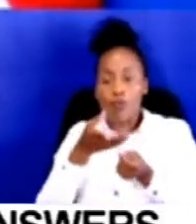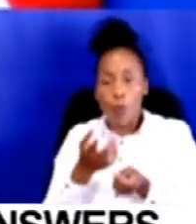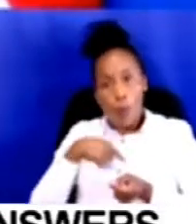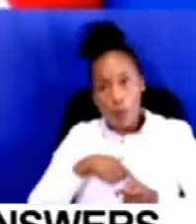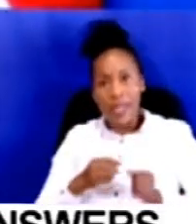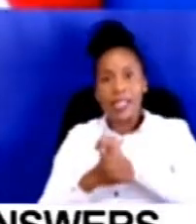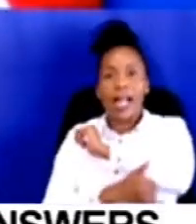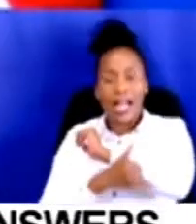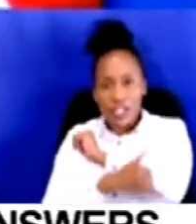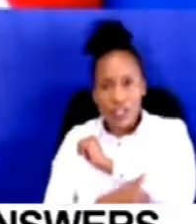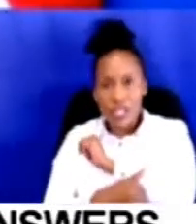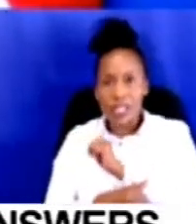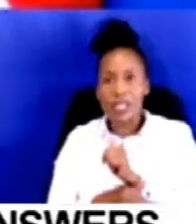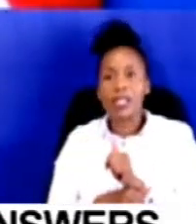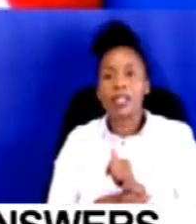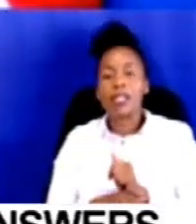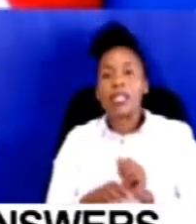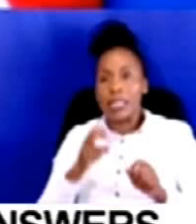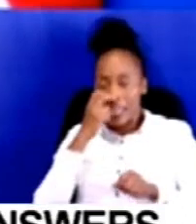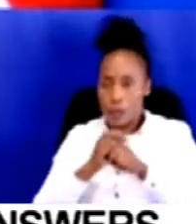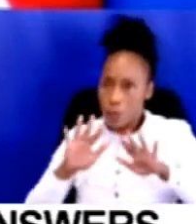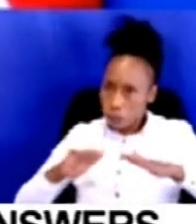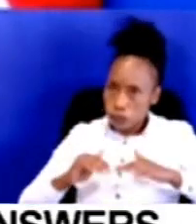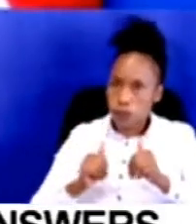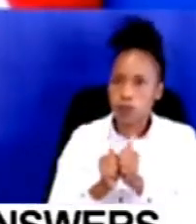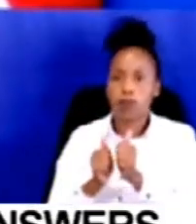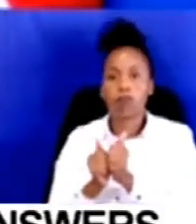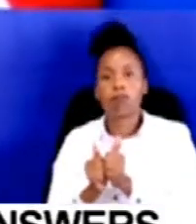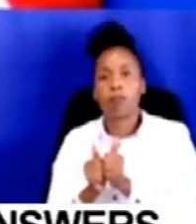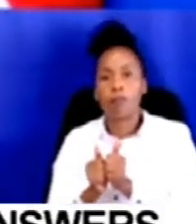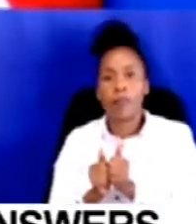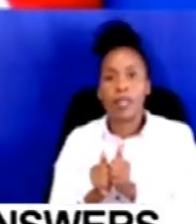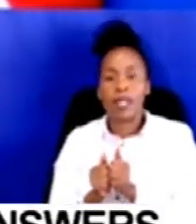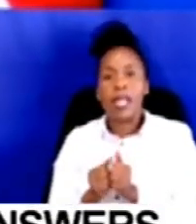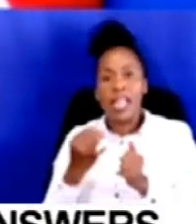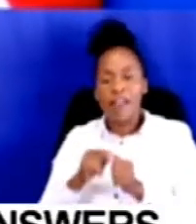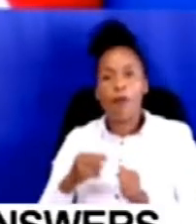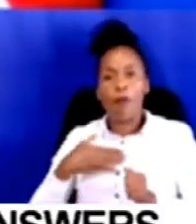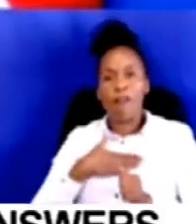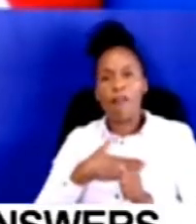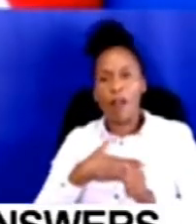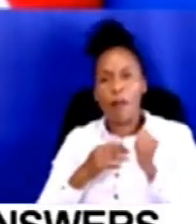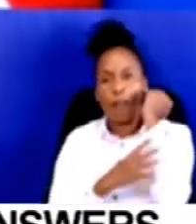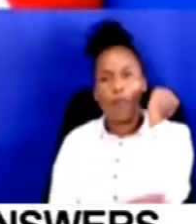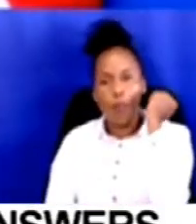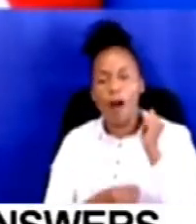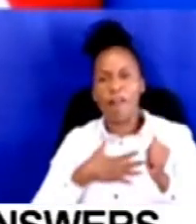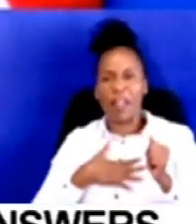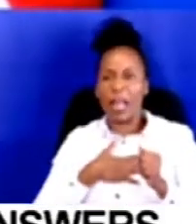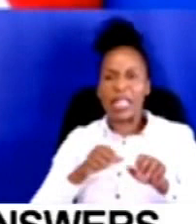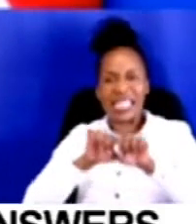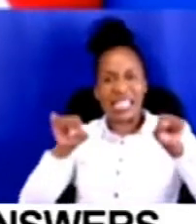country, it's in our collective interest. For as long as the poor feel that the system is leaving them